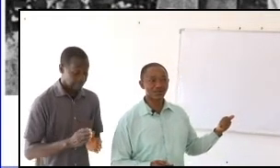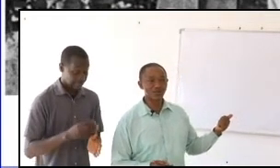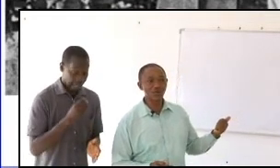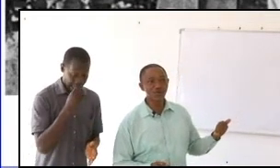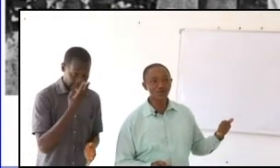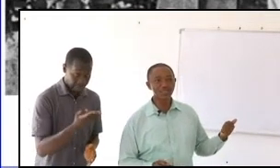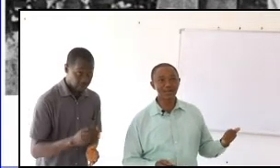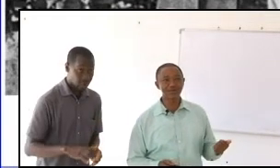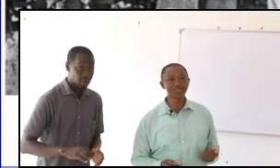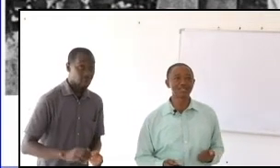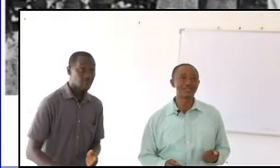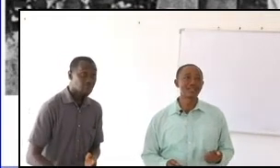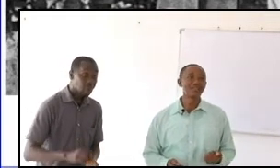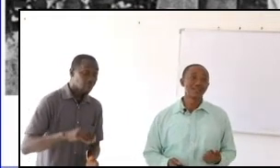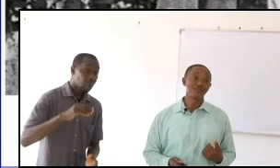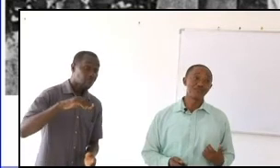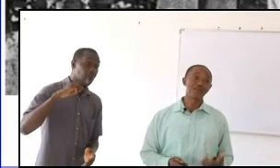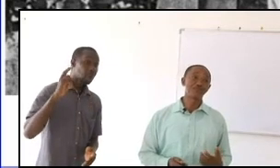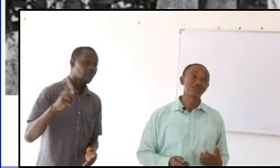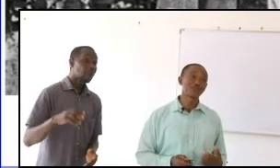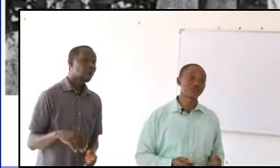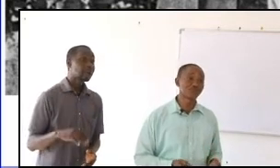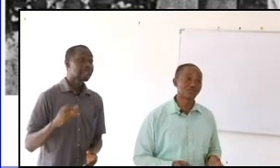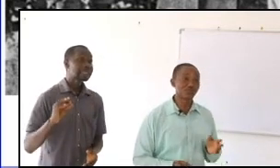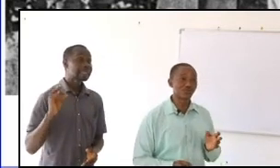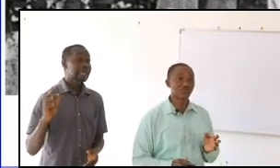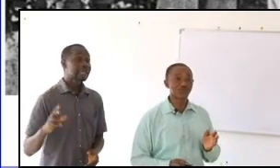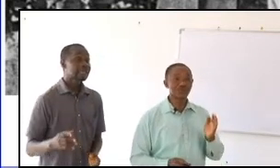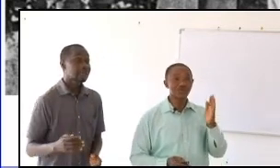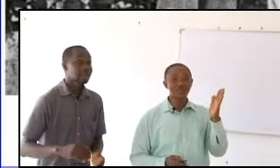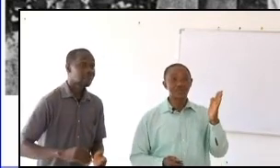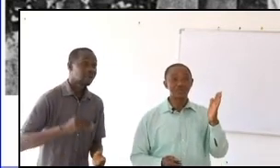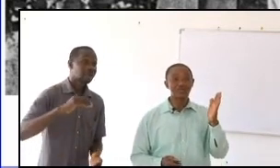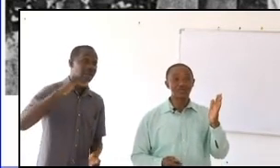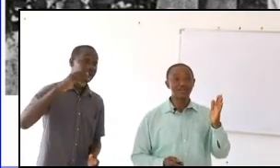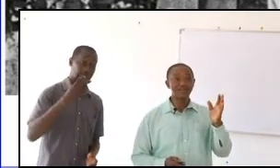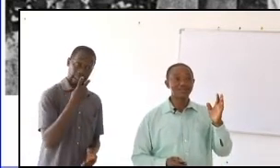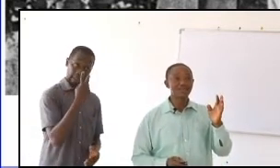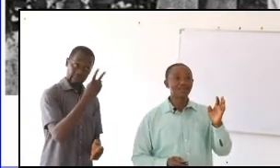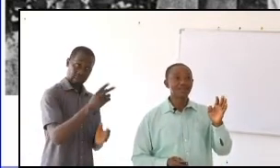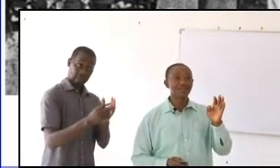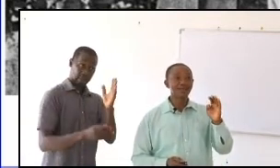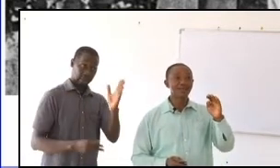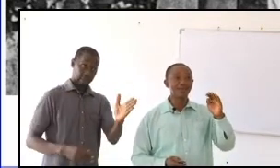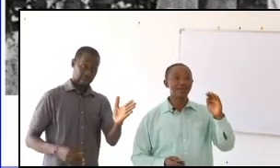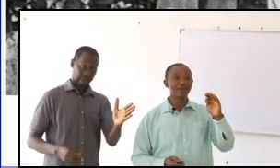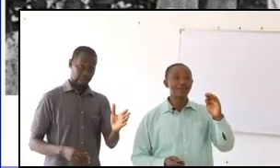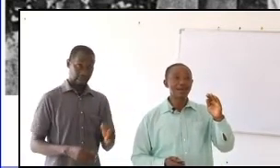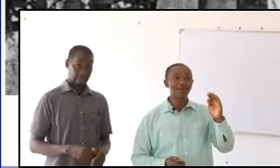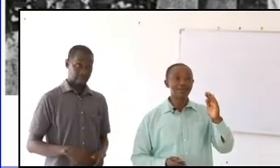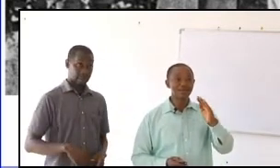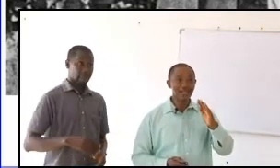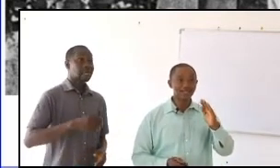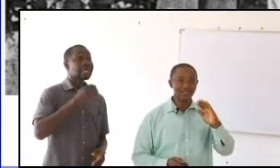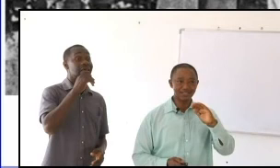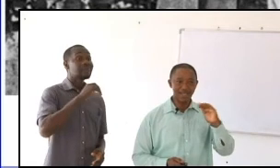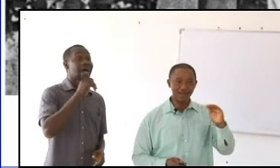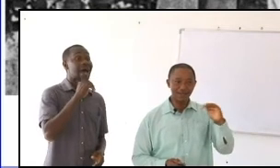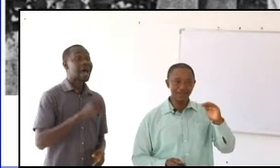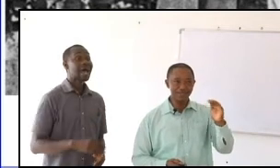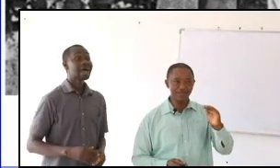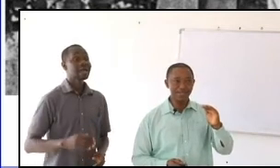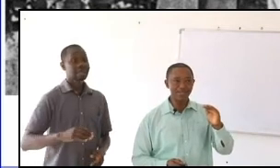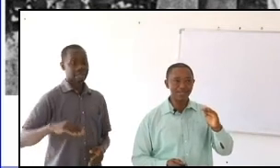the growth hormone, thyroxine, if you have too much of it, you overgrow. Look at the picture on the left. The man on the right is